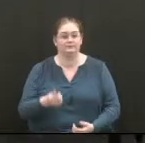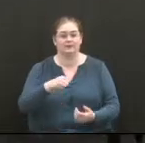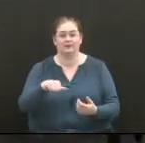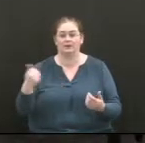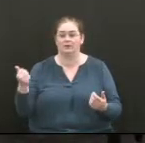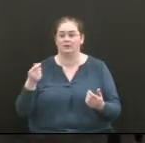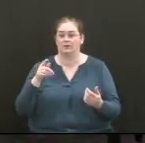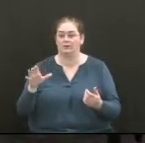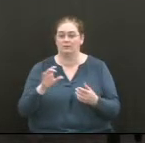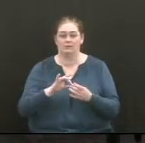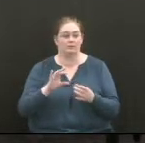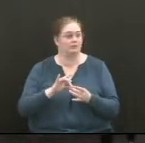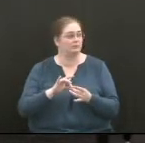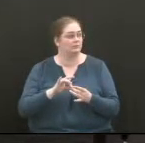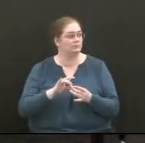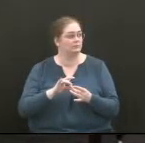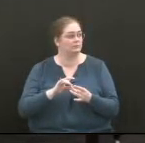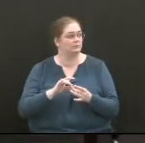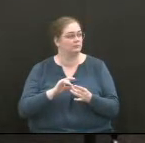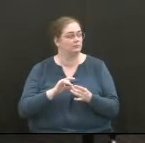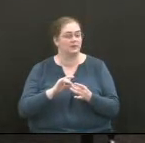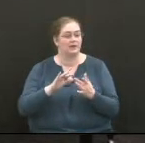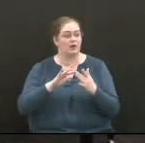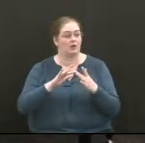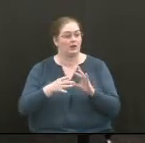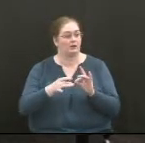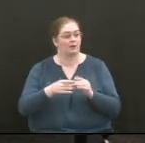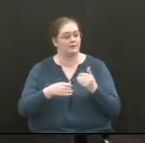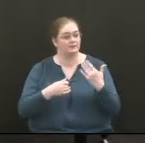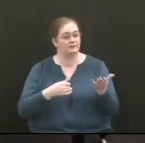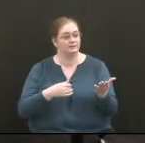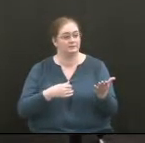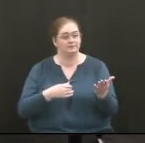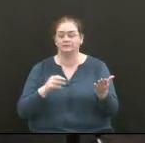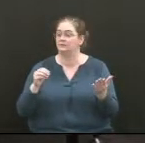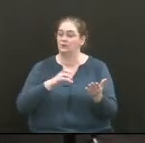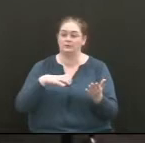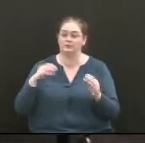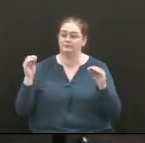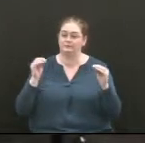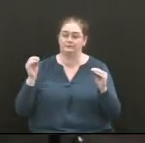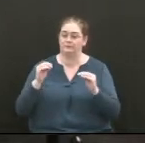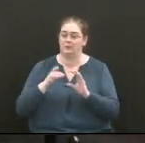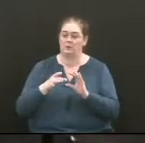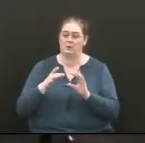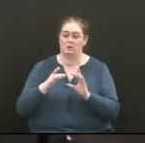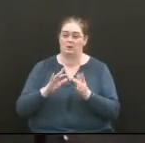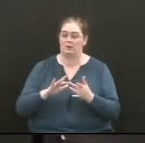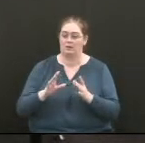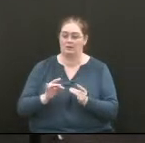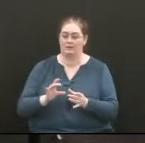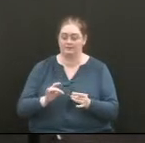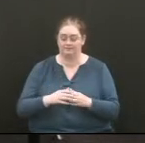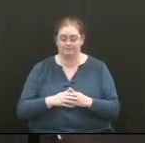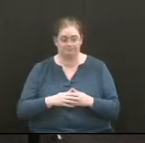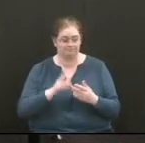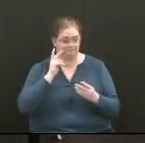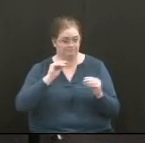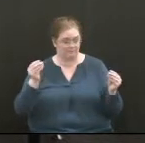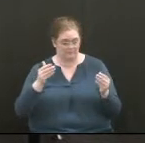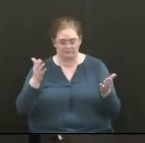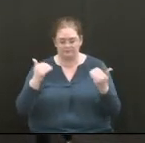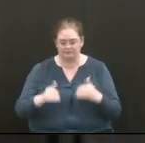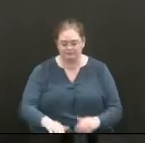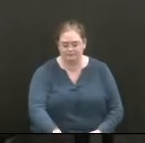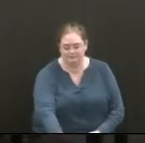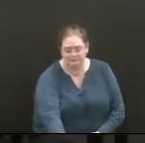comment? Is there any online? No, Commissioner. Okay. So seeing none, we can move